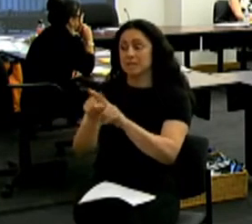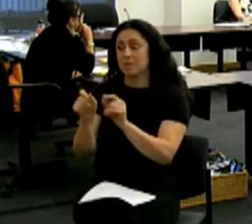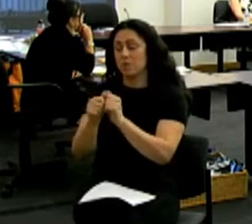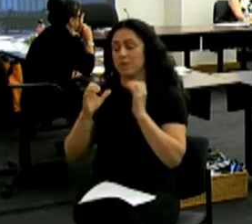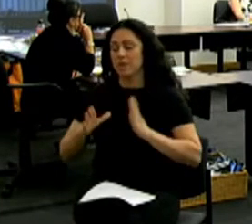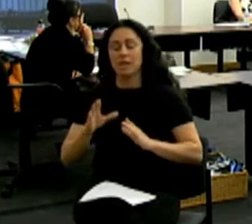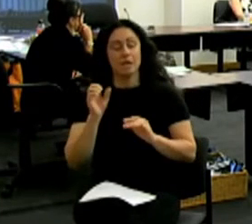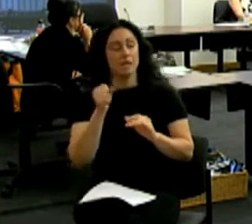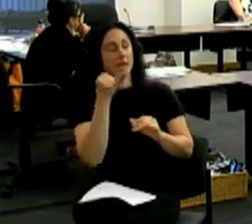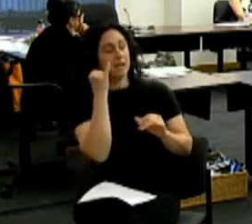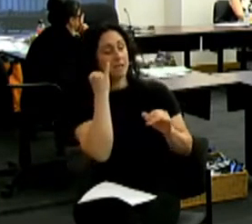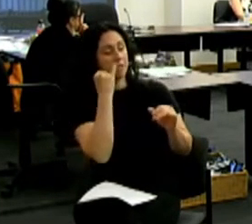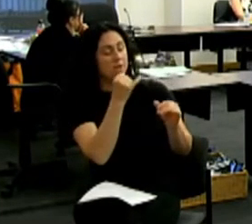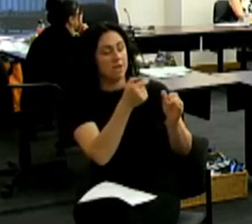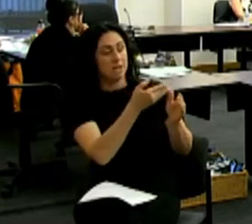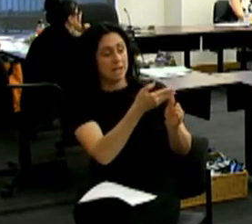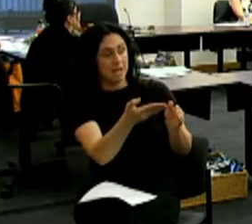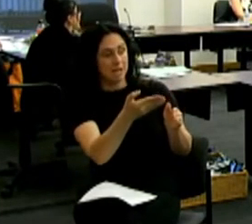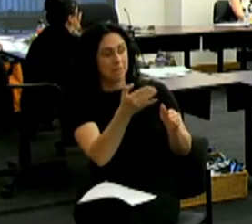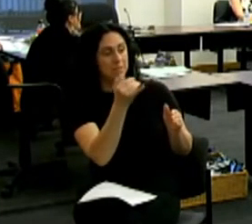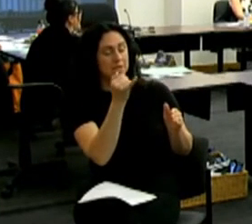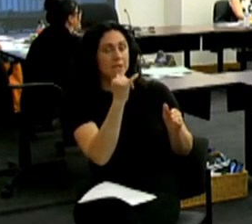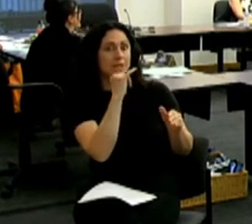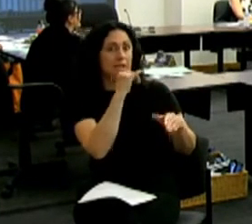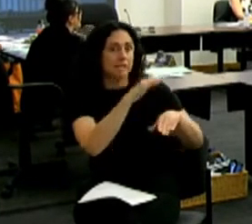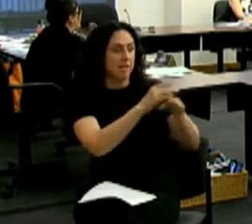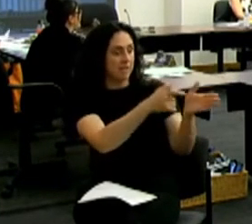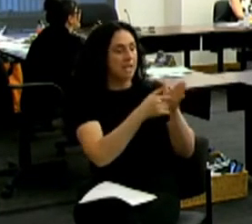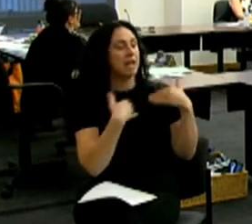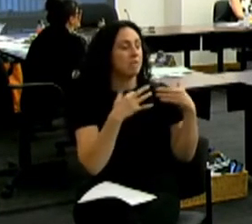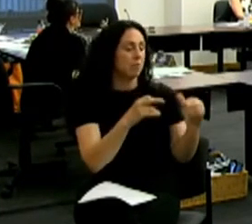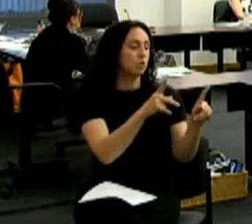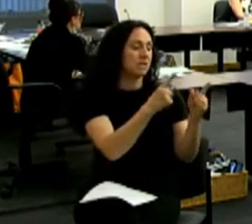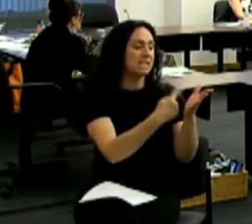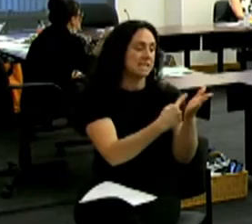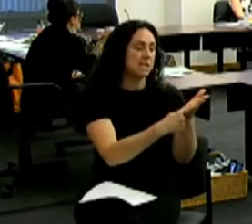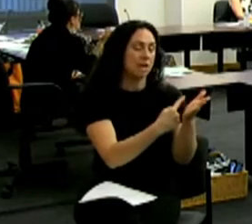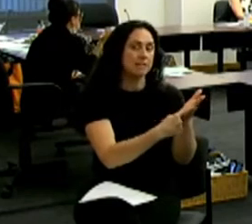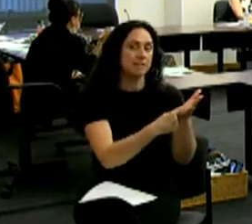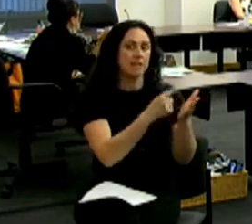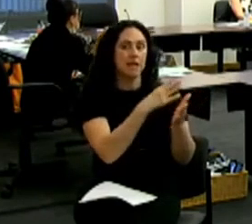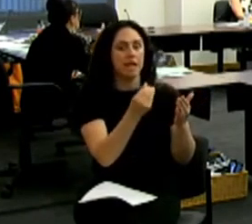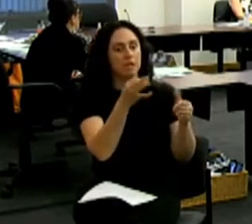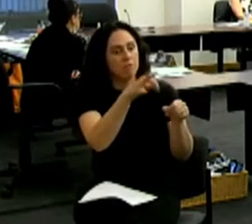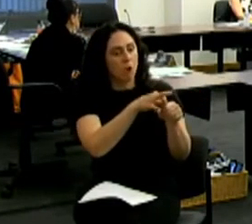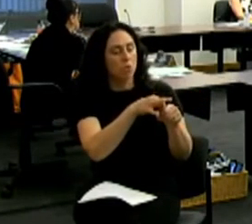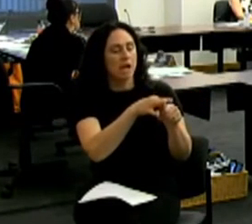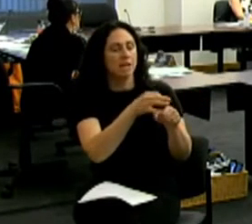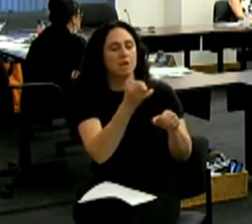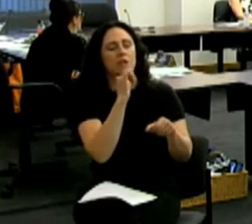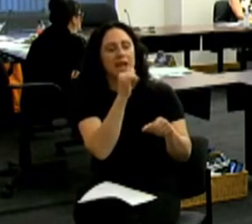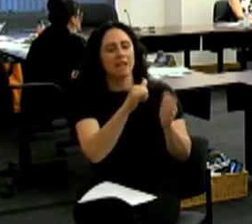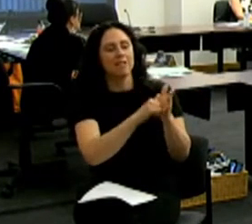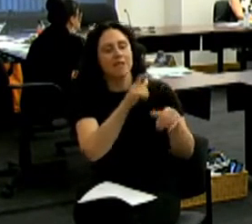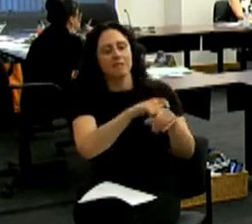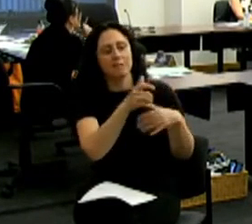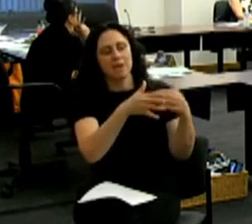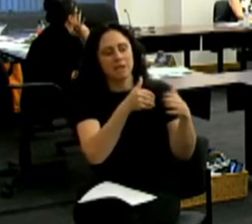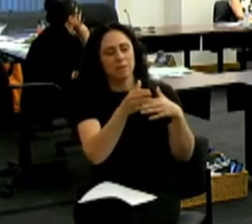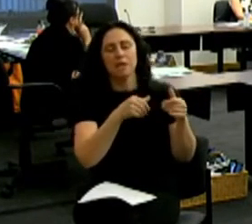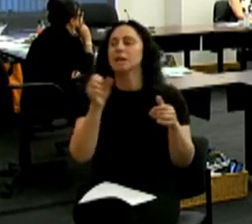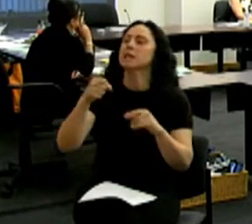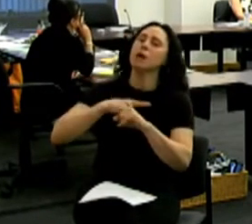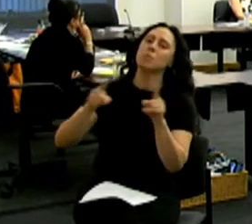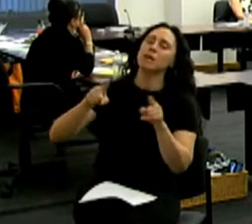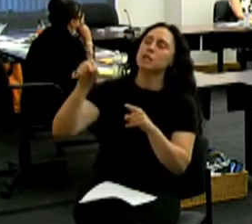even if an item does get on the agenda, we still have to discuss it. We have the opportunity to discuss it and vote on it or not at that time anyway. Right,